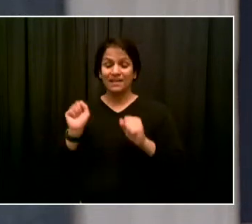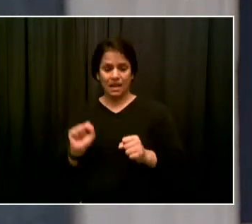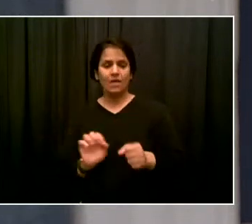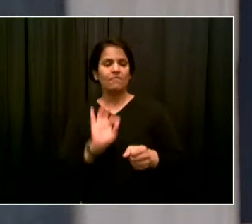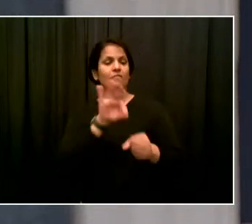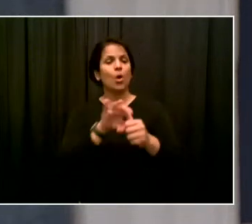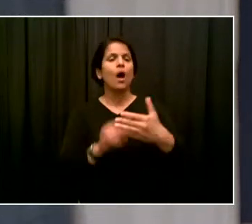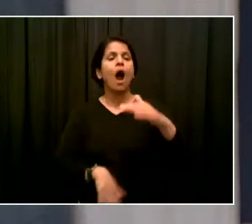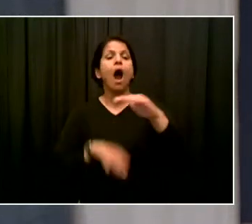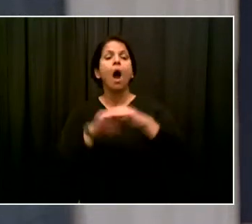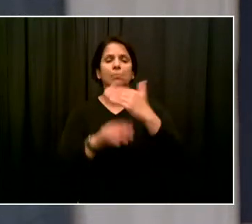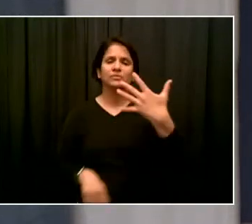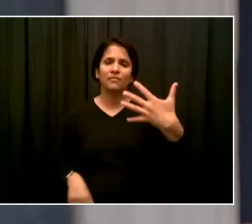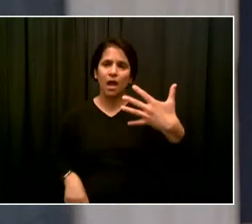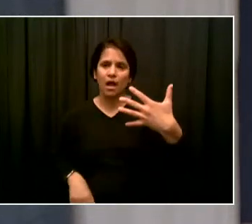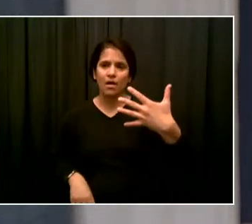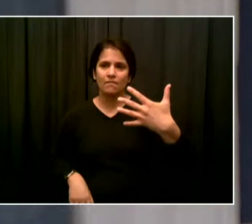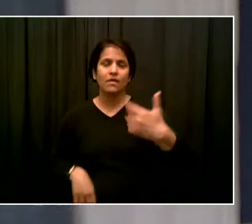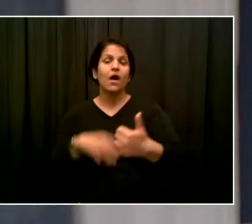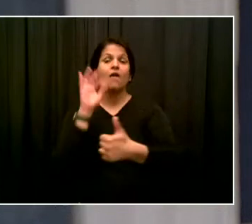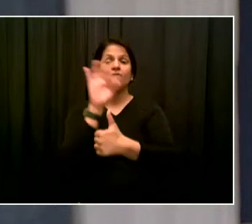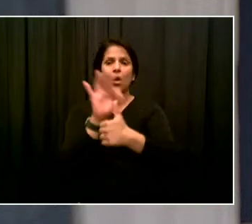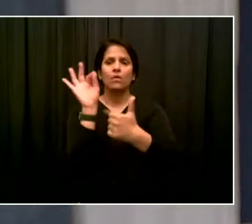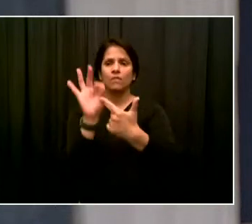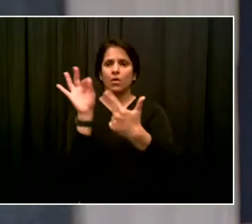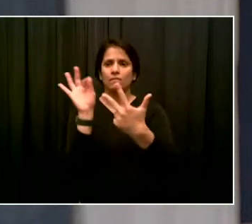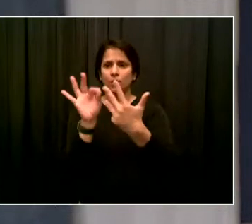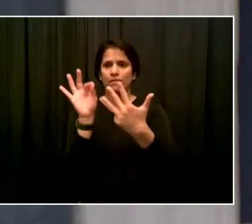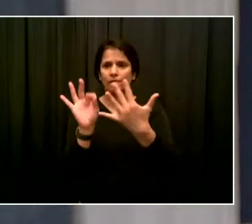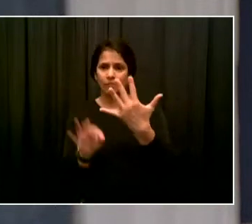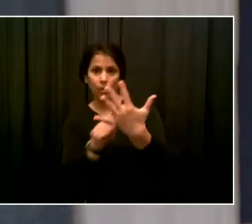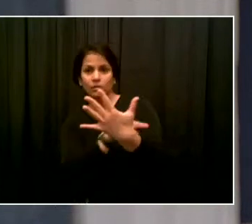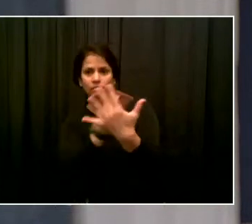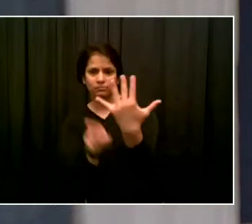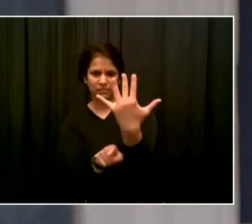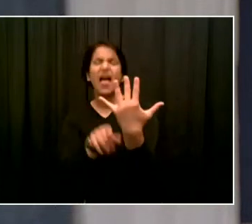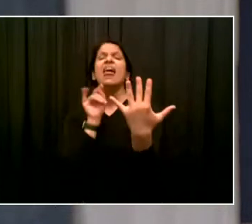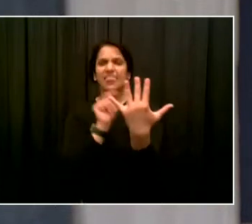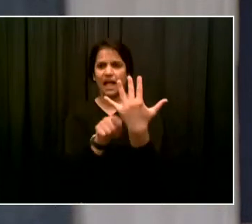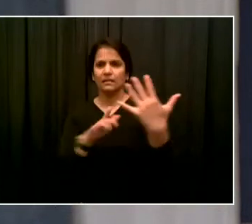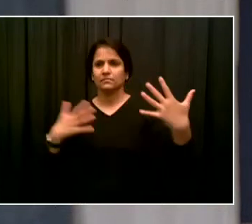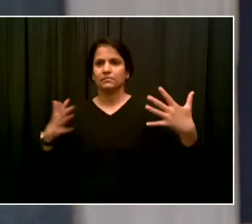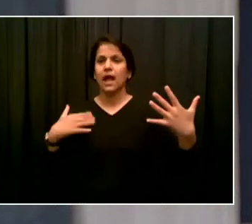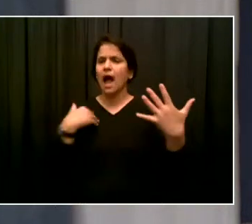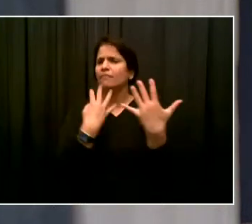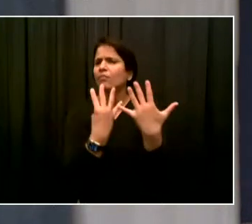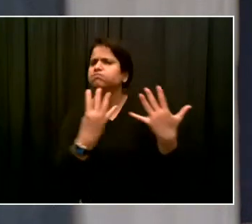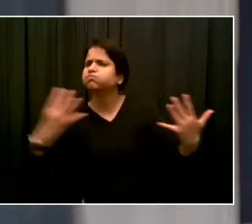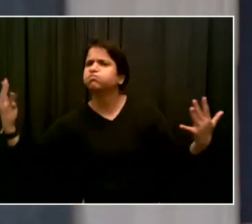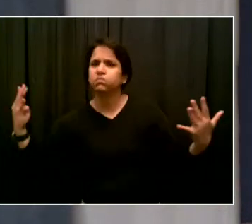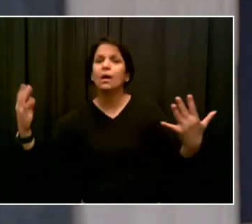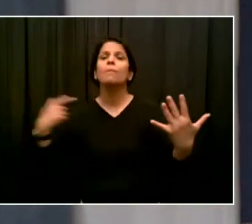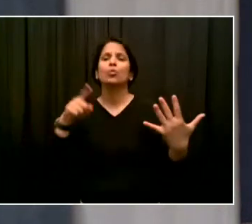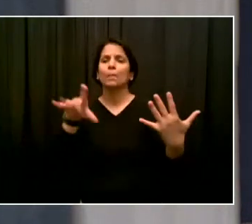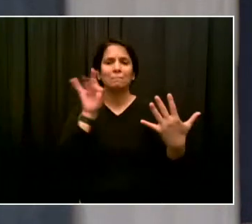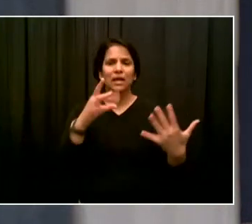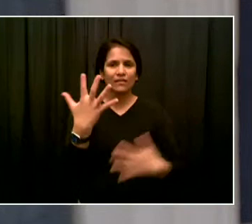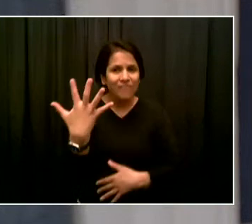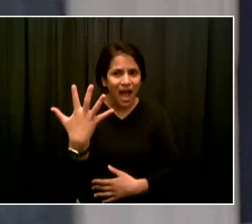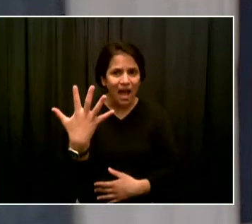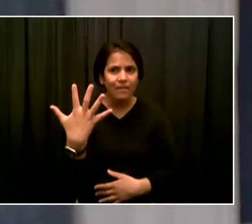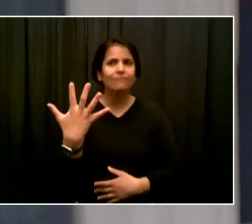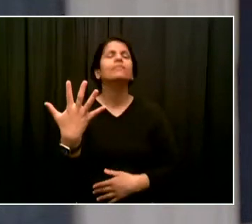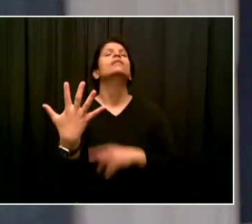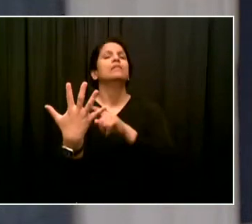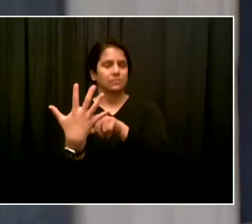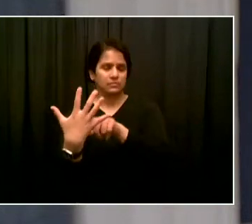voting all over our city, partner with grassroots organizations, government partners, and others who know how to